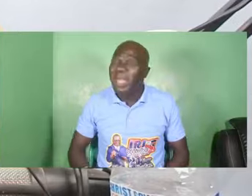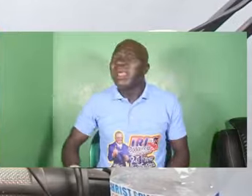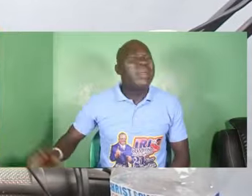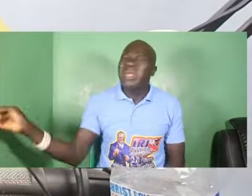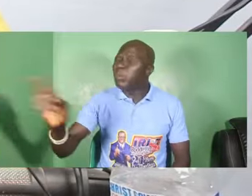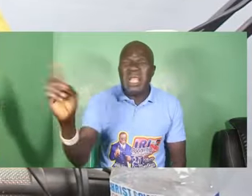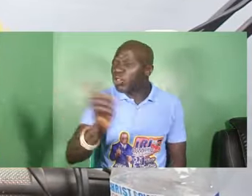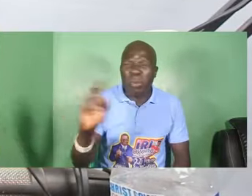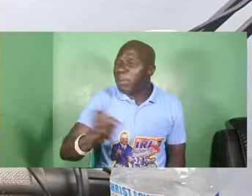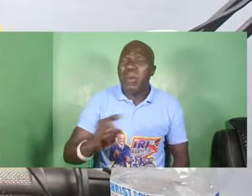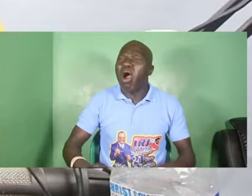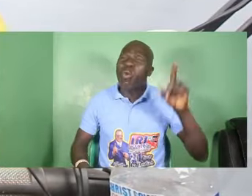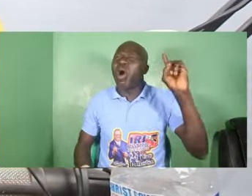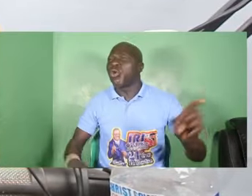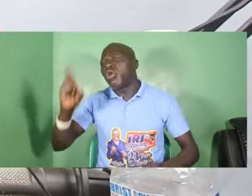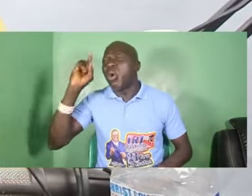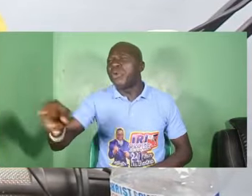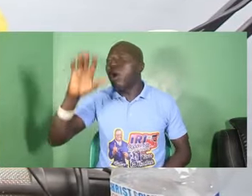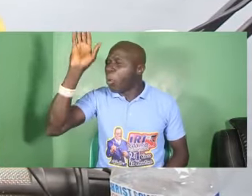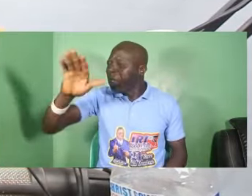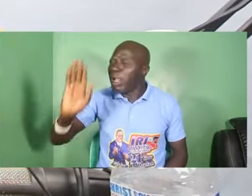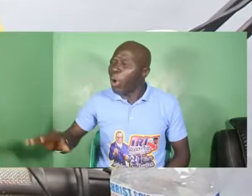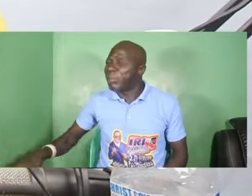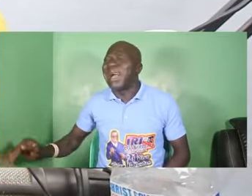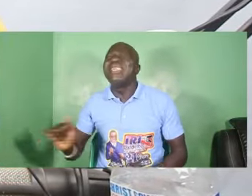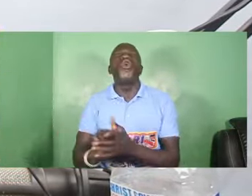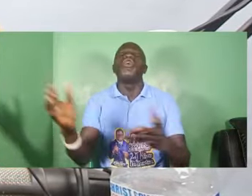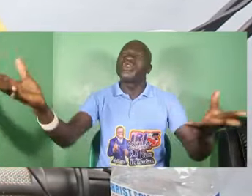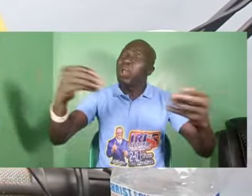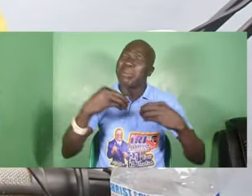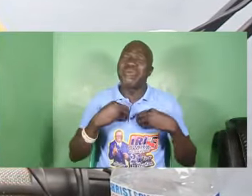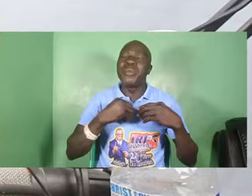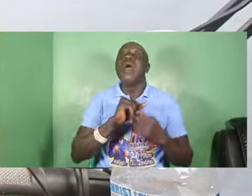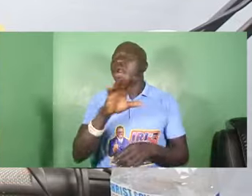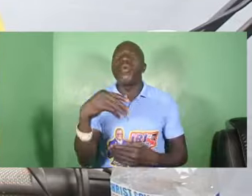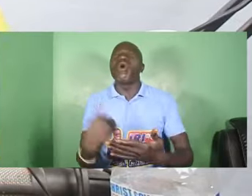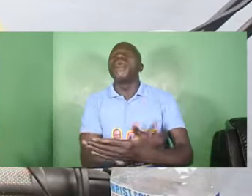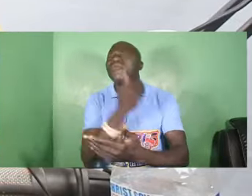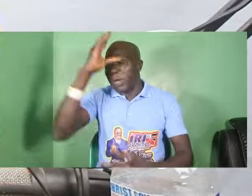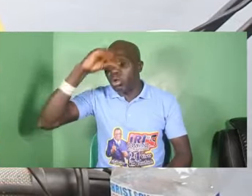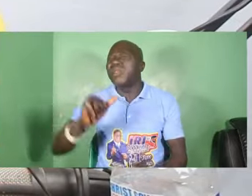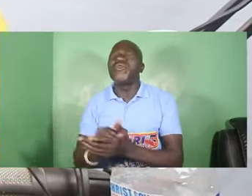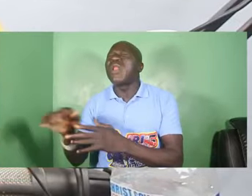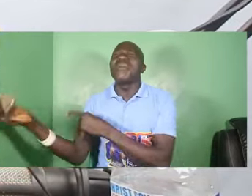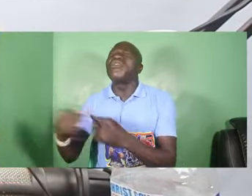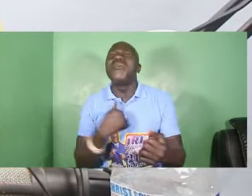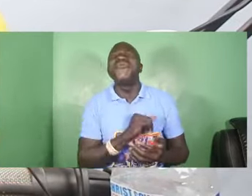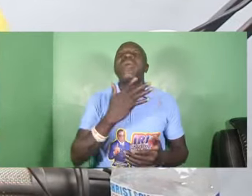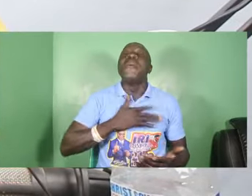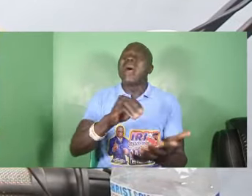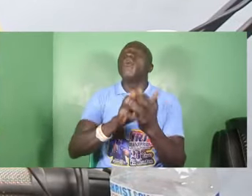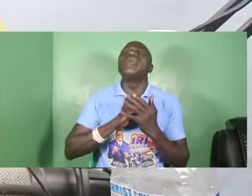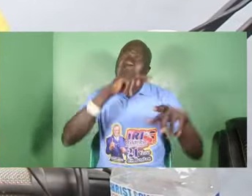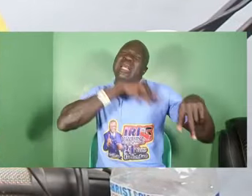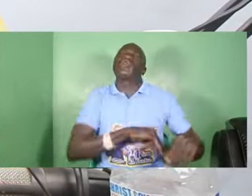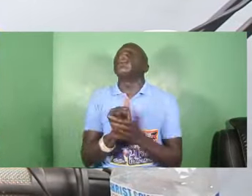E gbeto mi fun mi. Wawa ku lewo mi. Wawa ku lewo mi. E gbeto mi fun mi. E